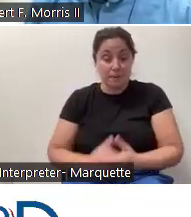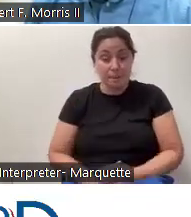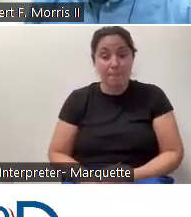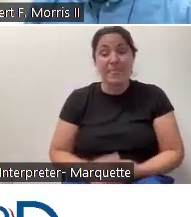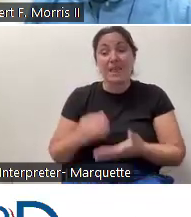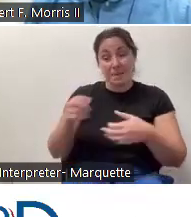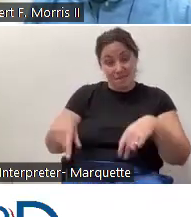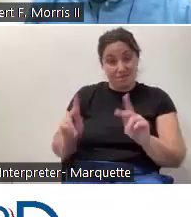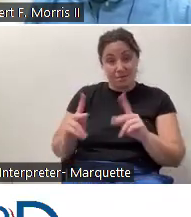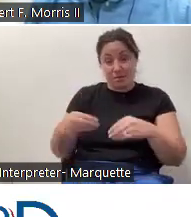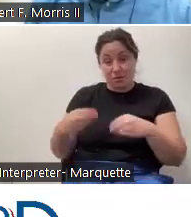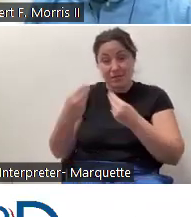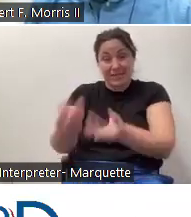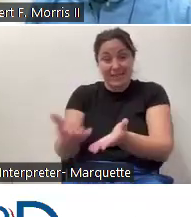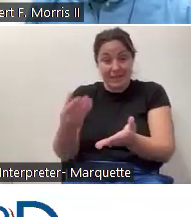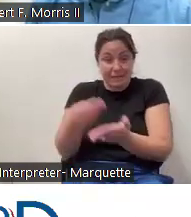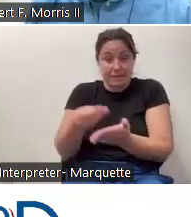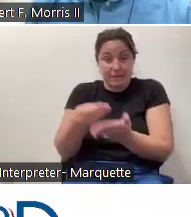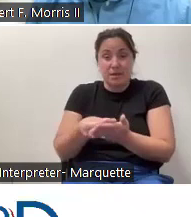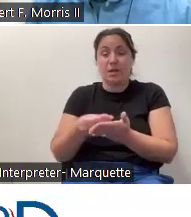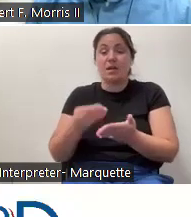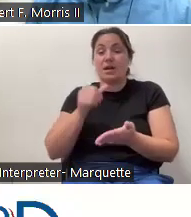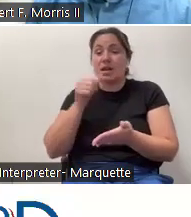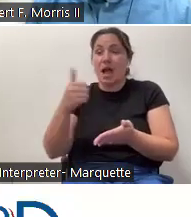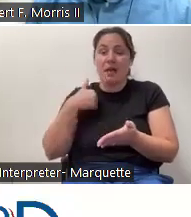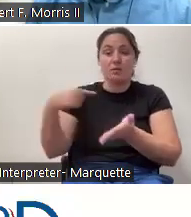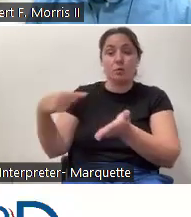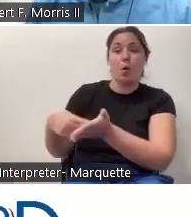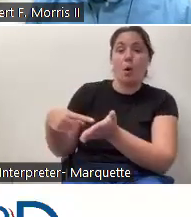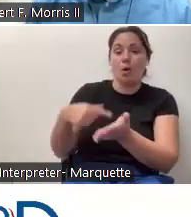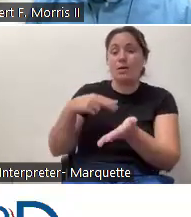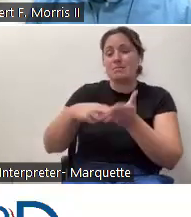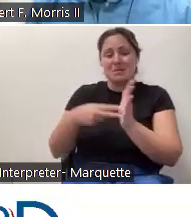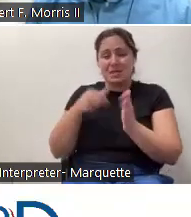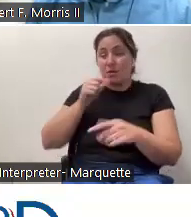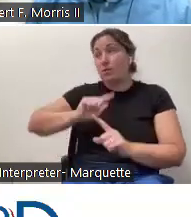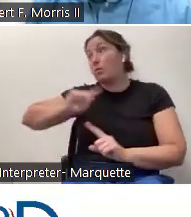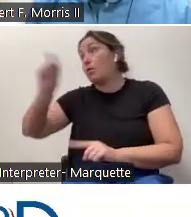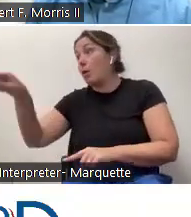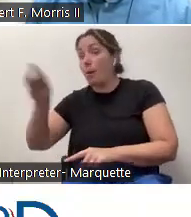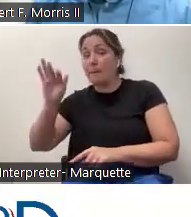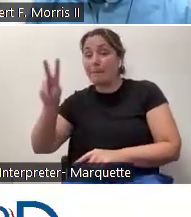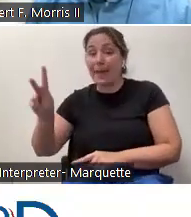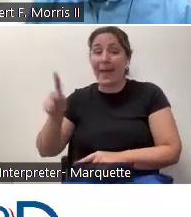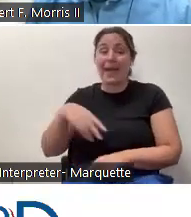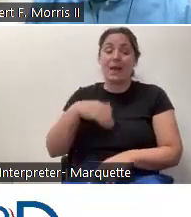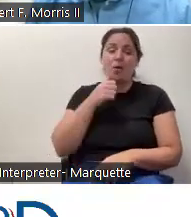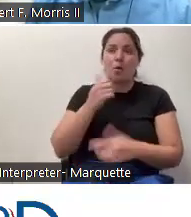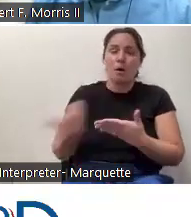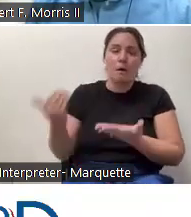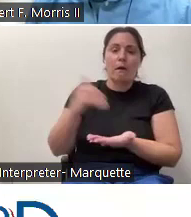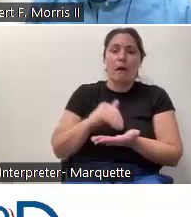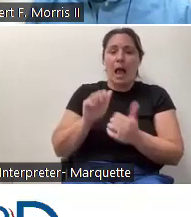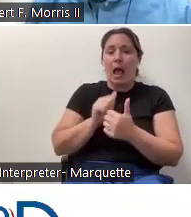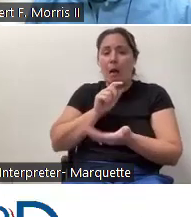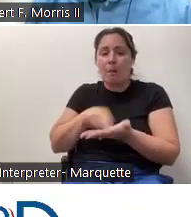business with no overhead. In other words, they don't have to go to a bank seeking a loan. They don't have to draft a repayment plan, and they can